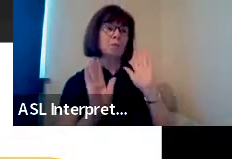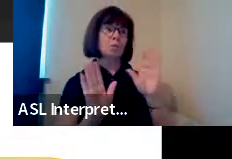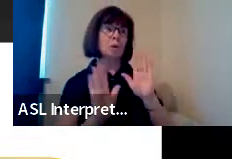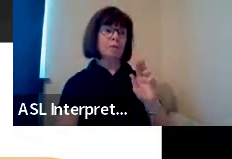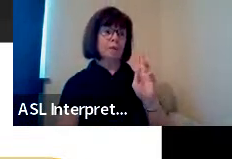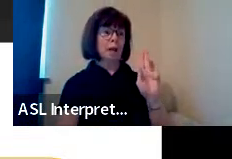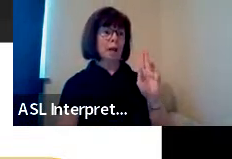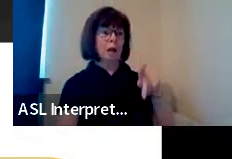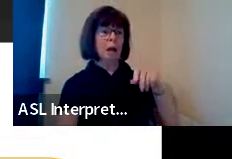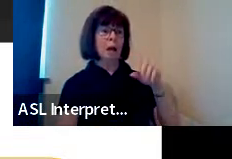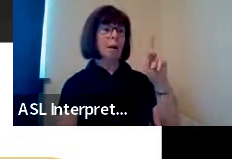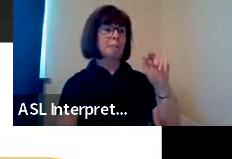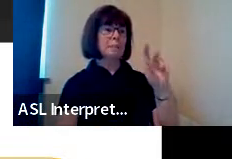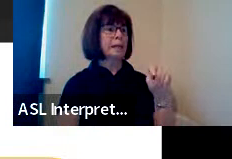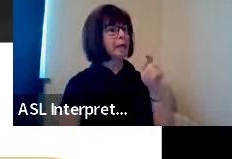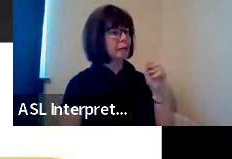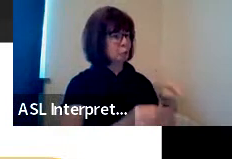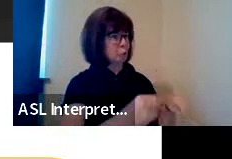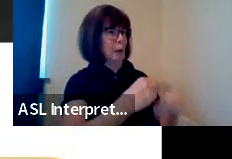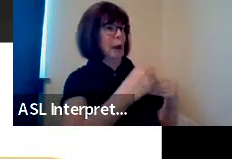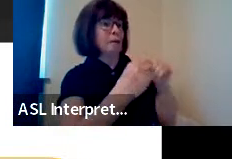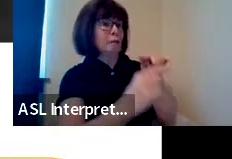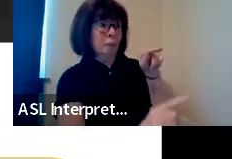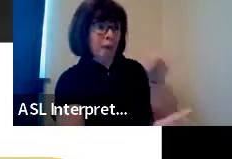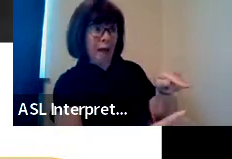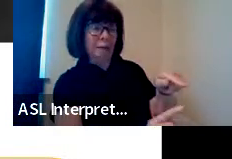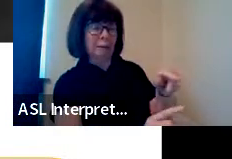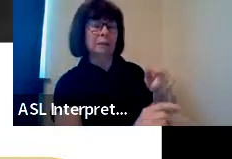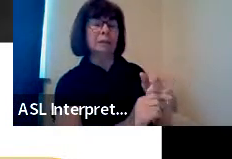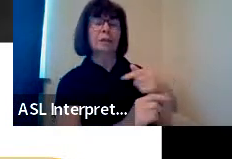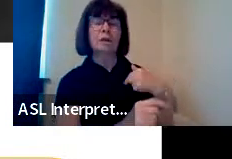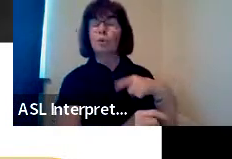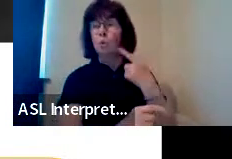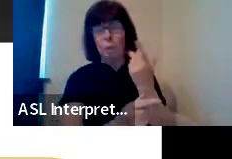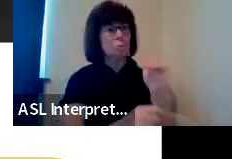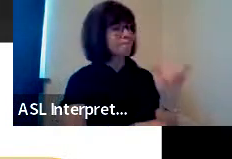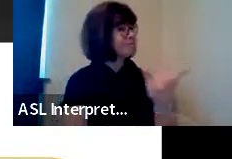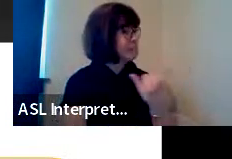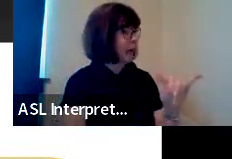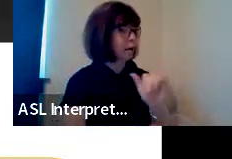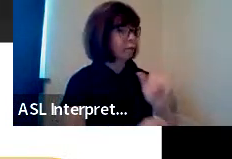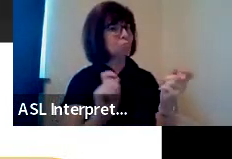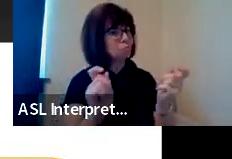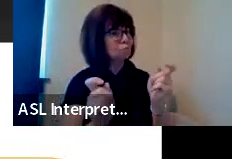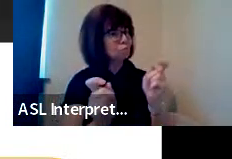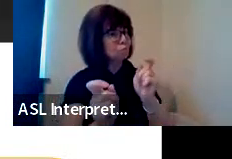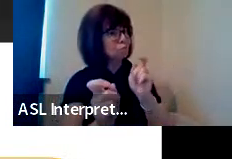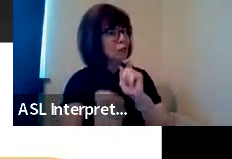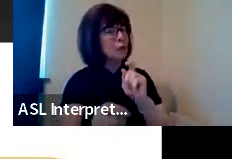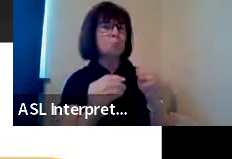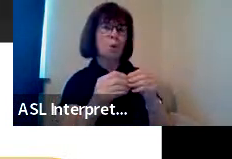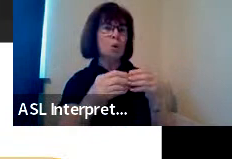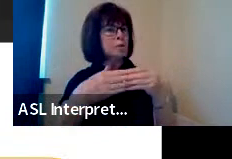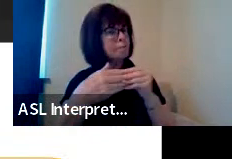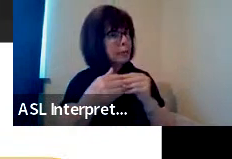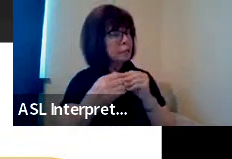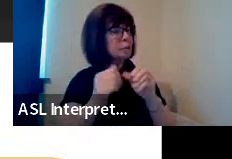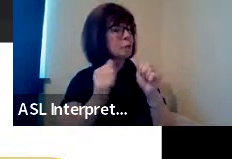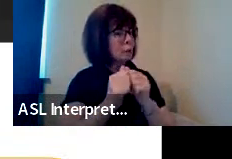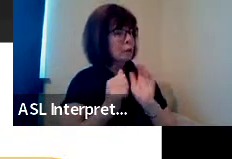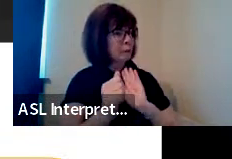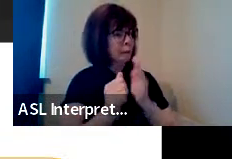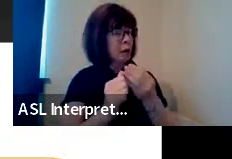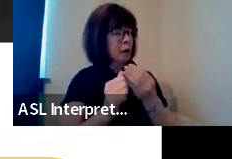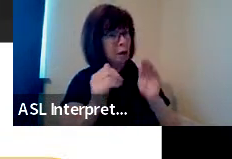to piggyback on what she just shared, we too have been just kind of evolving and being flexible with our approach.